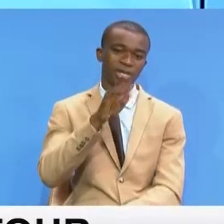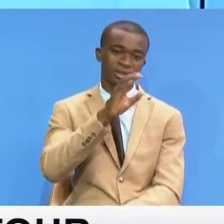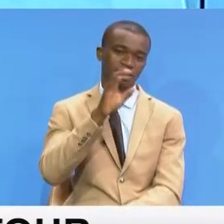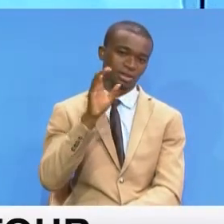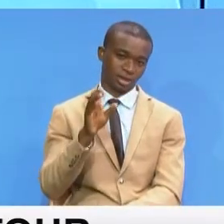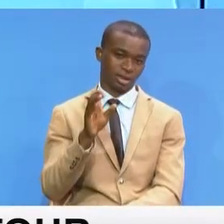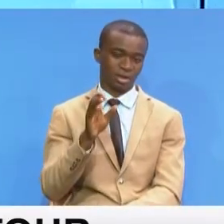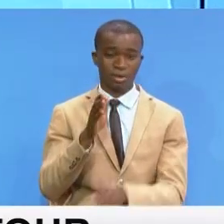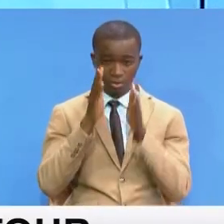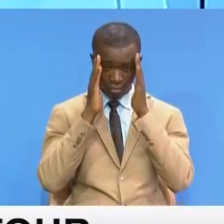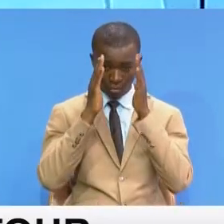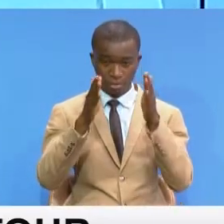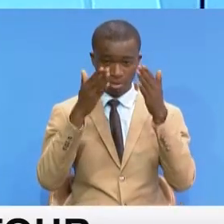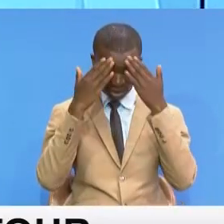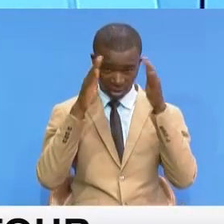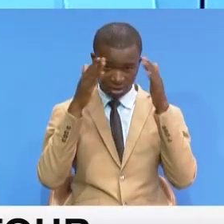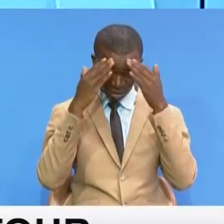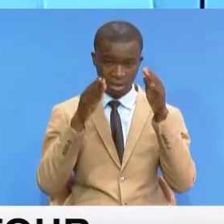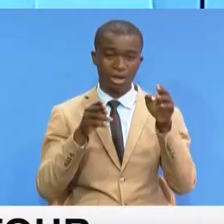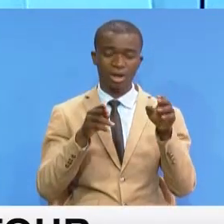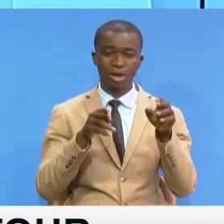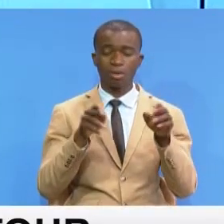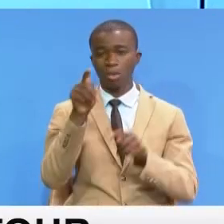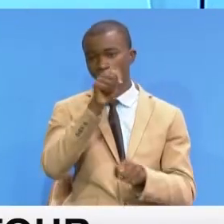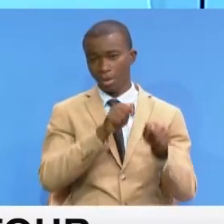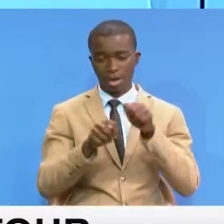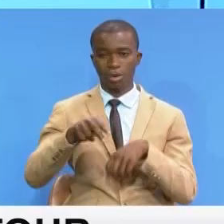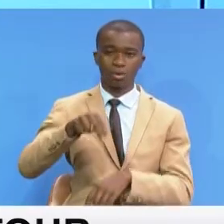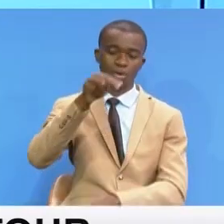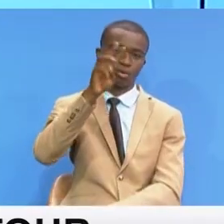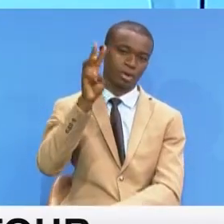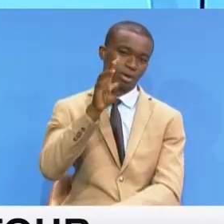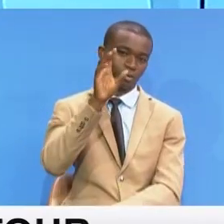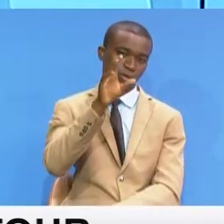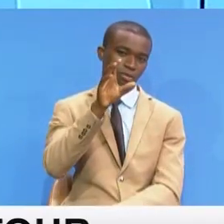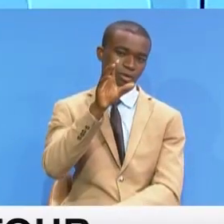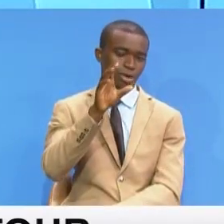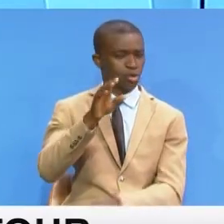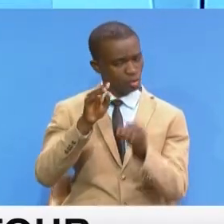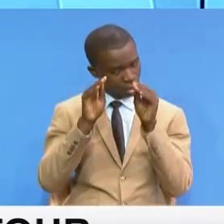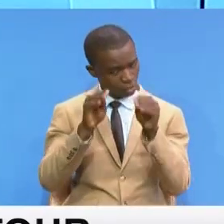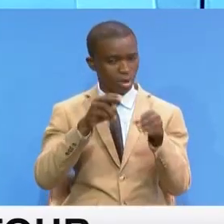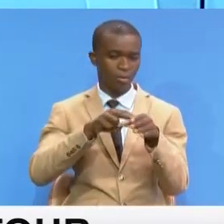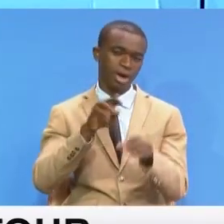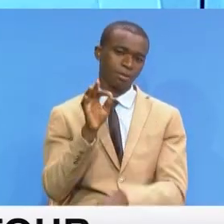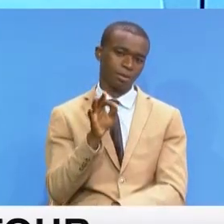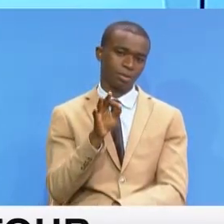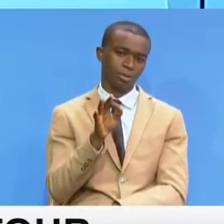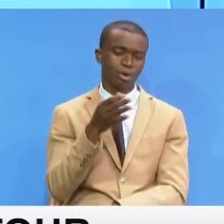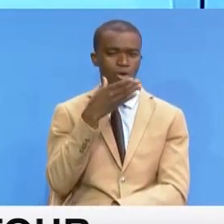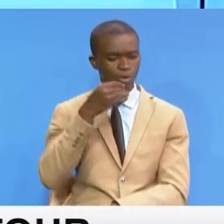has embarked on a sensitization tour in Northwestern Province to educate stakeholders on the Commission's